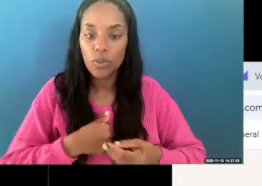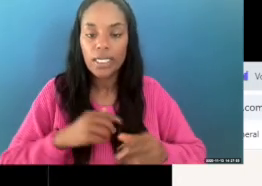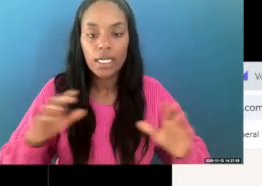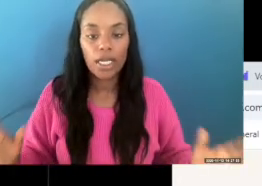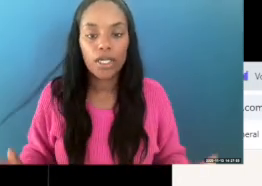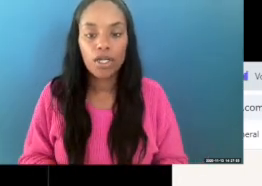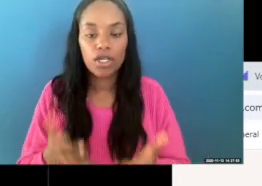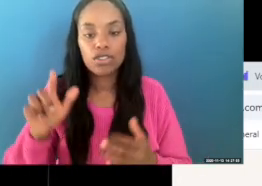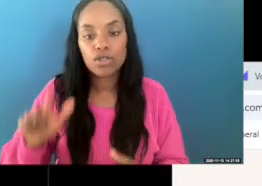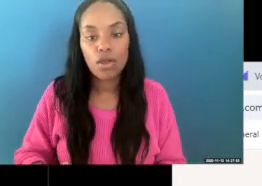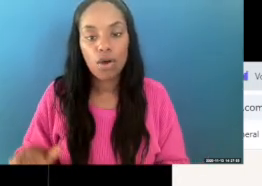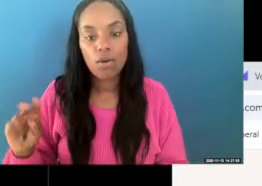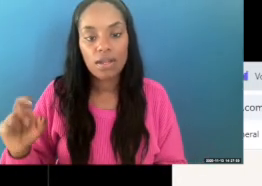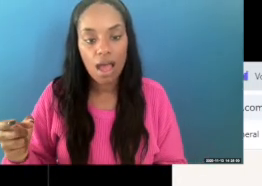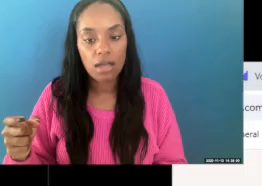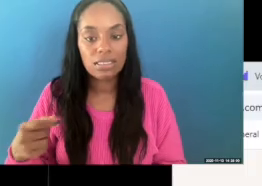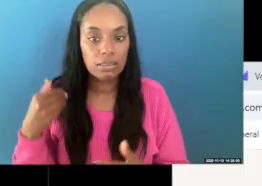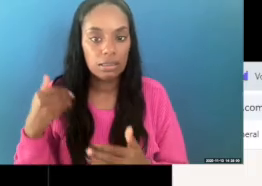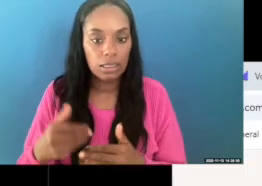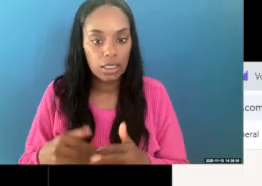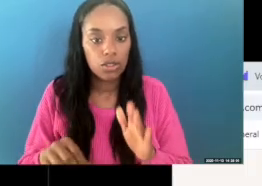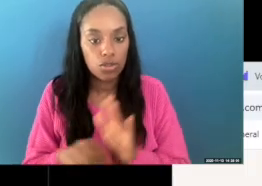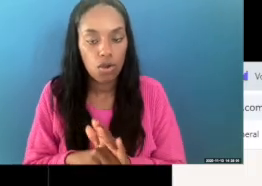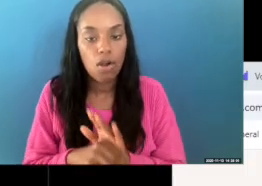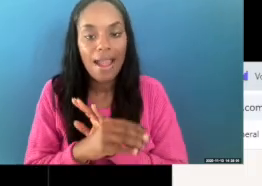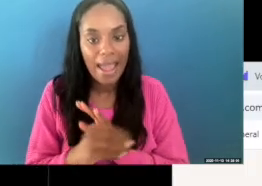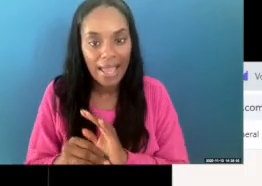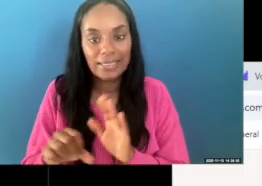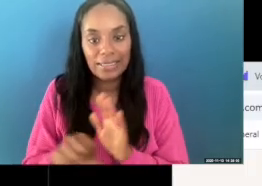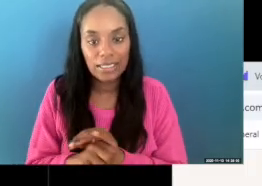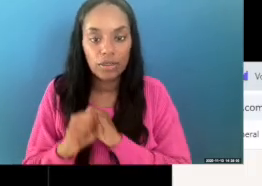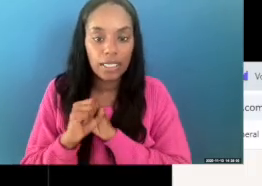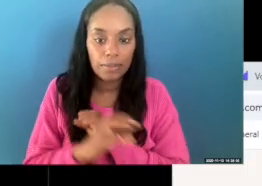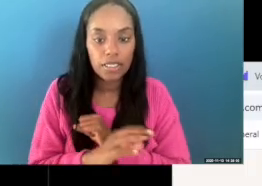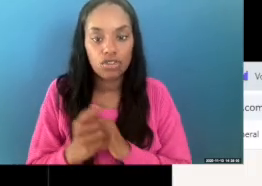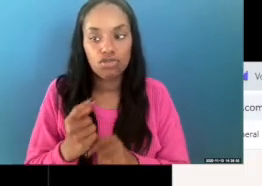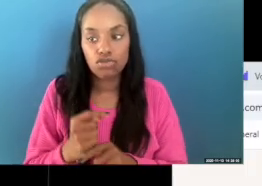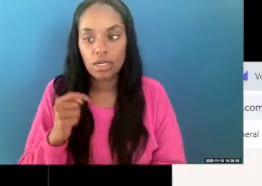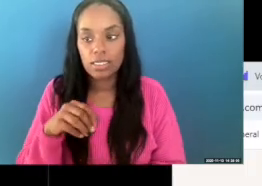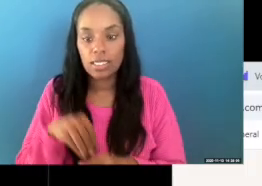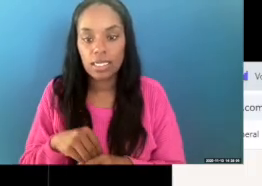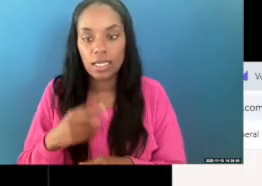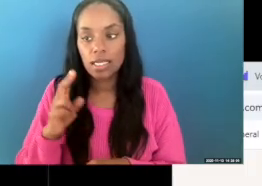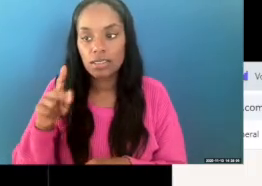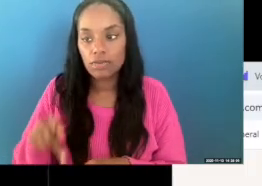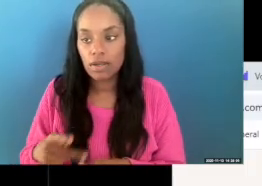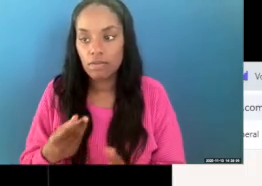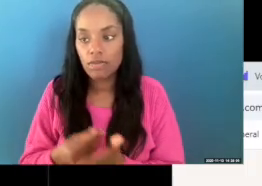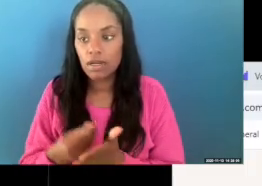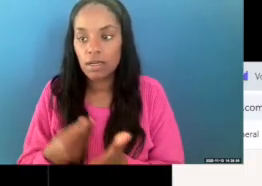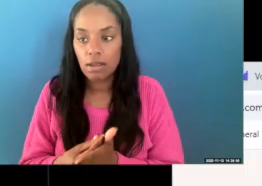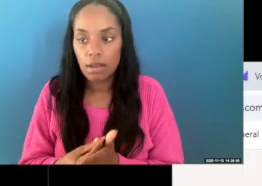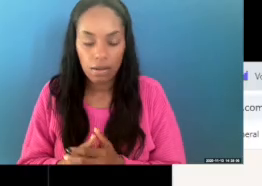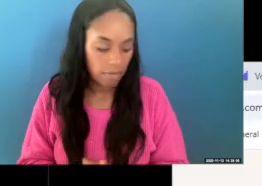providers, fleet providers, that there just is not enough money to go around, much less for zero emission only. We do